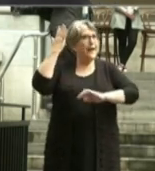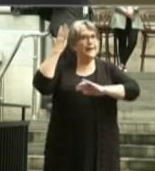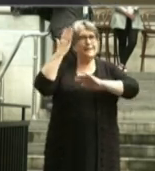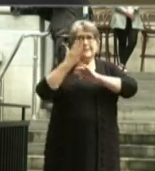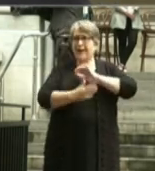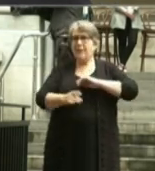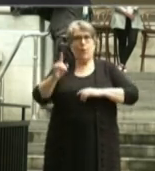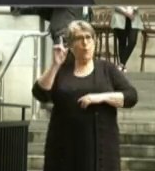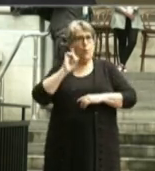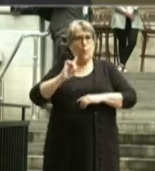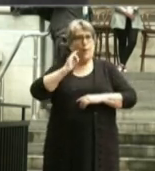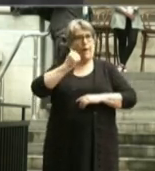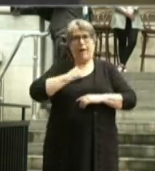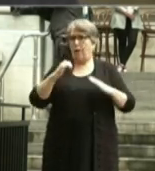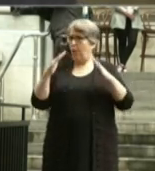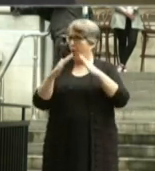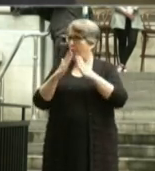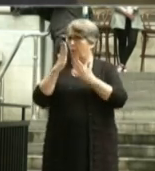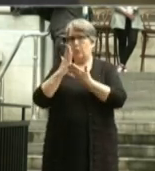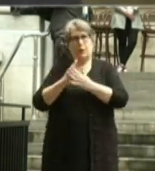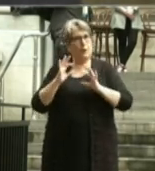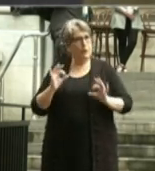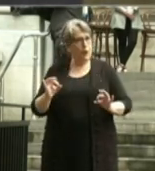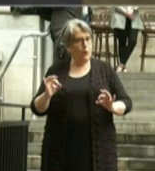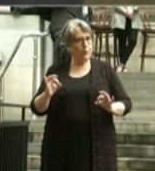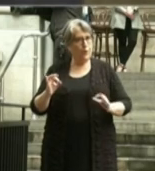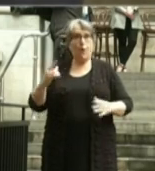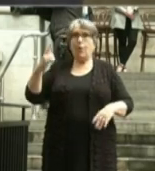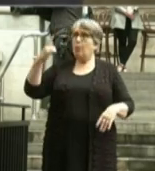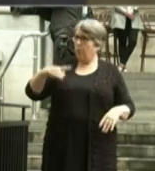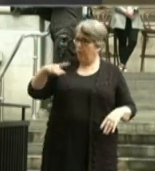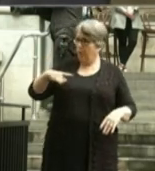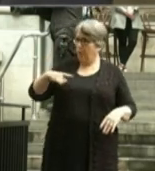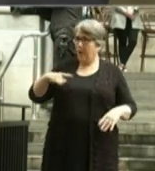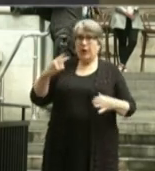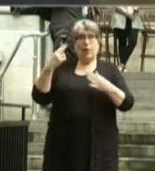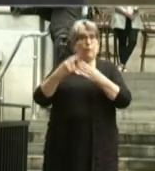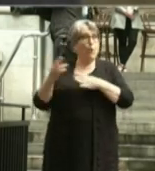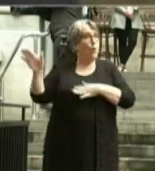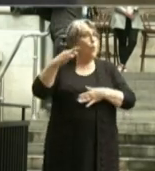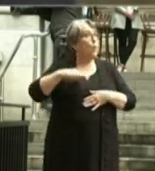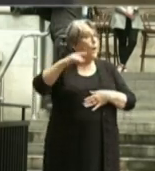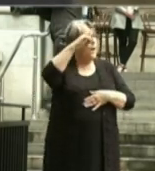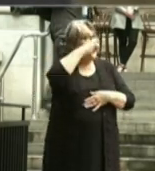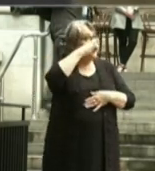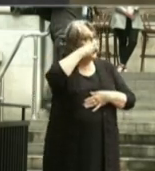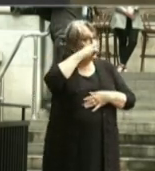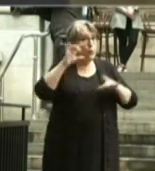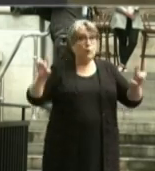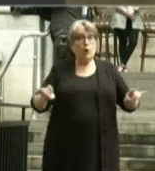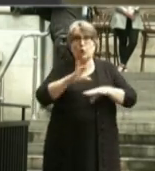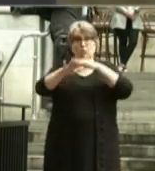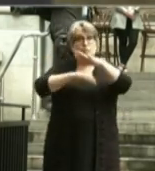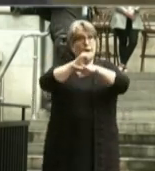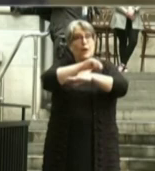been always our home. By definition, for all non-Indigenous Australians, we